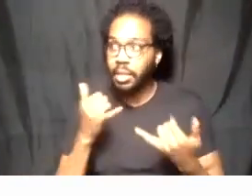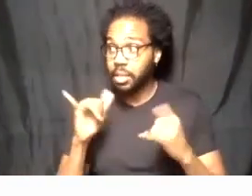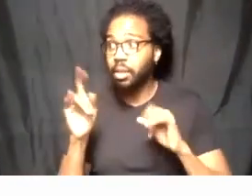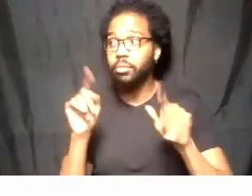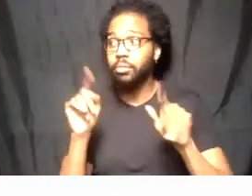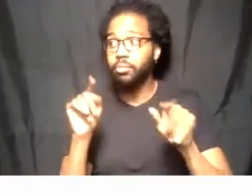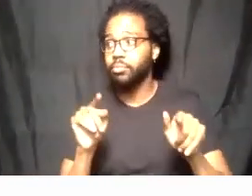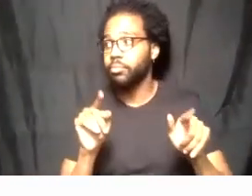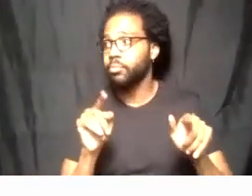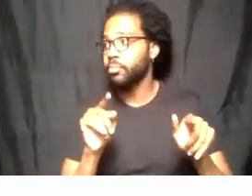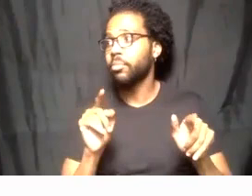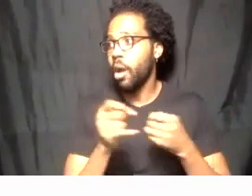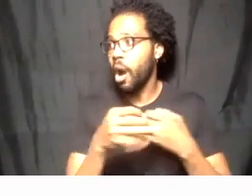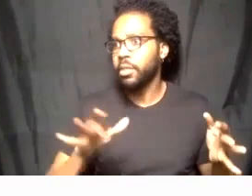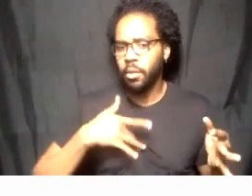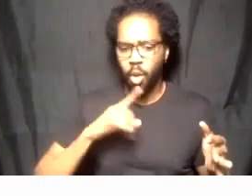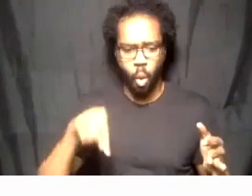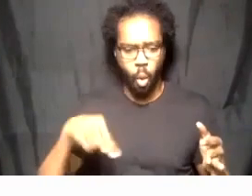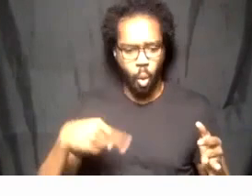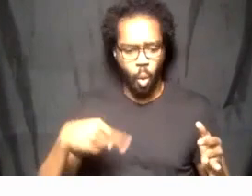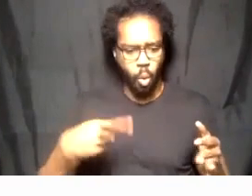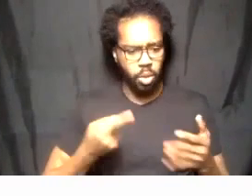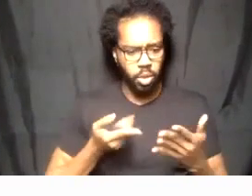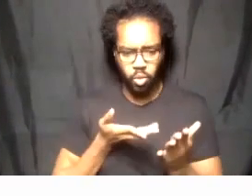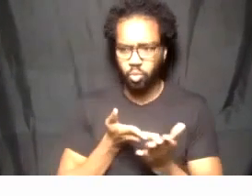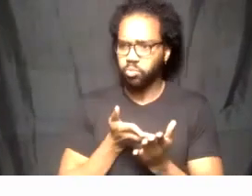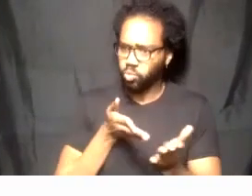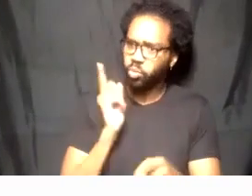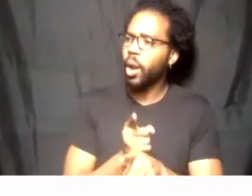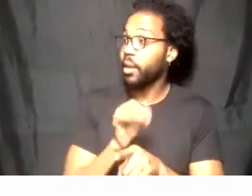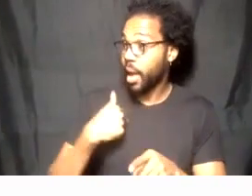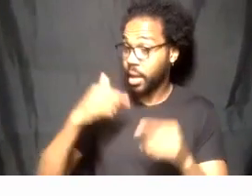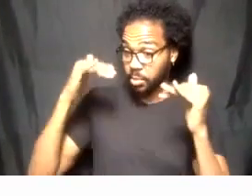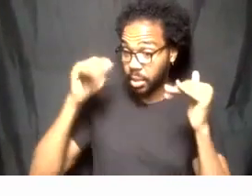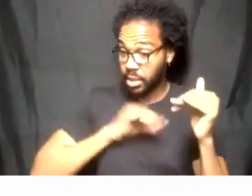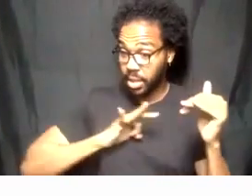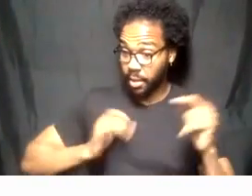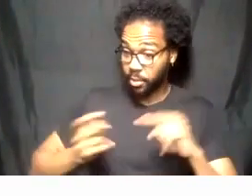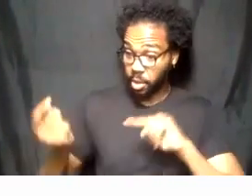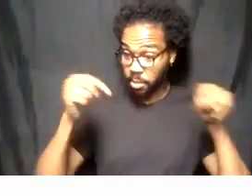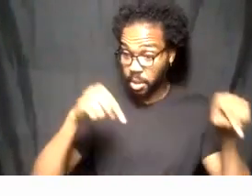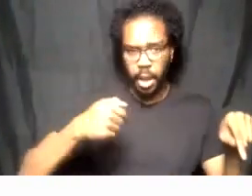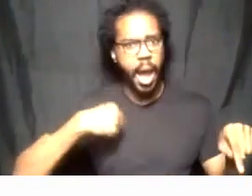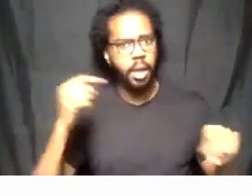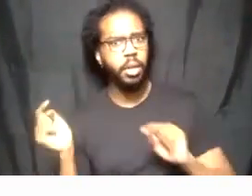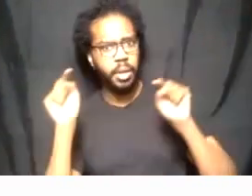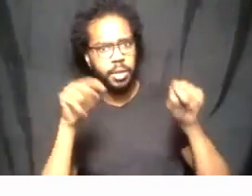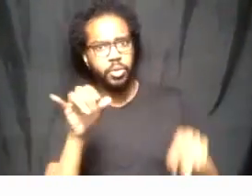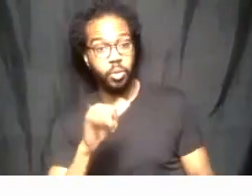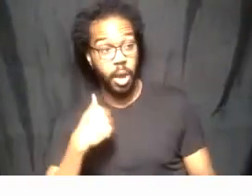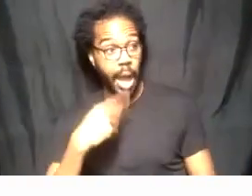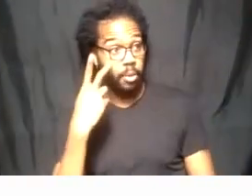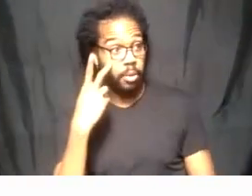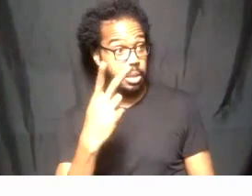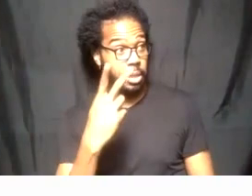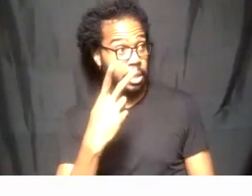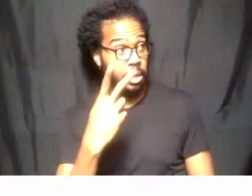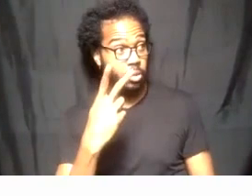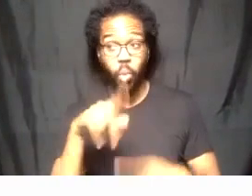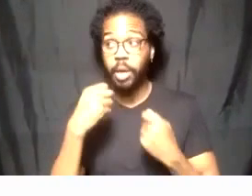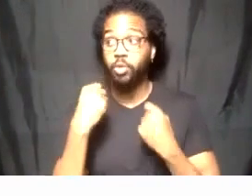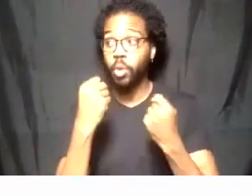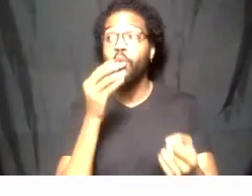office. It feels only right to me if I expect a staff person to come in, I come in, and what I see on my drive home